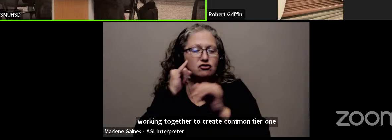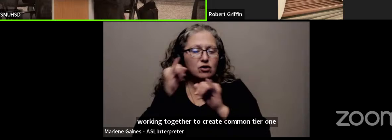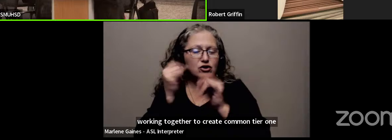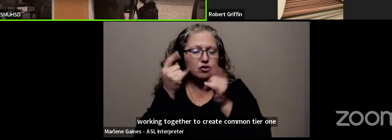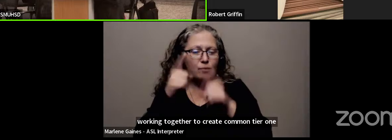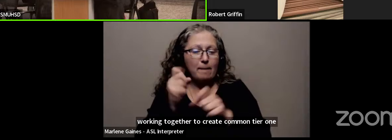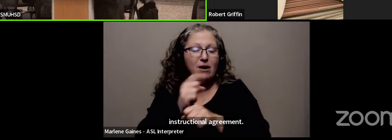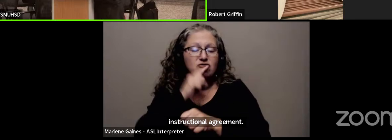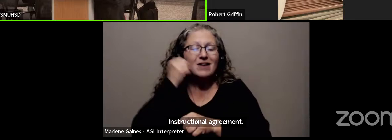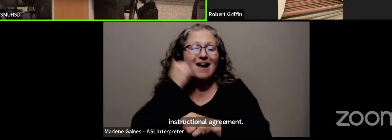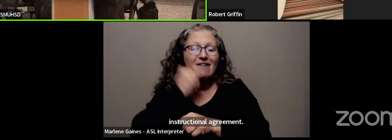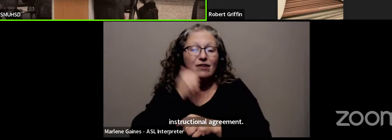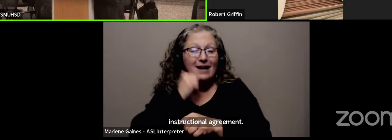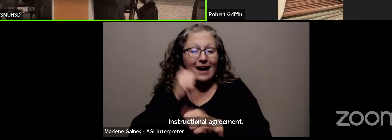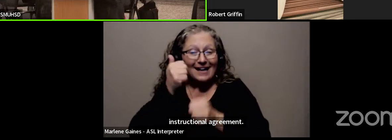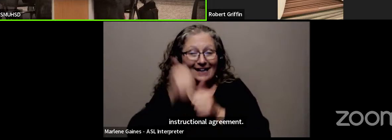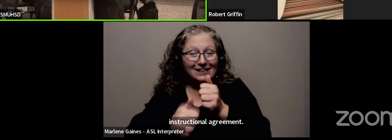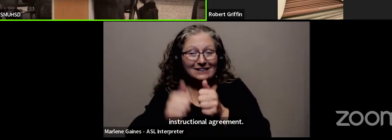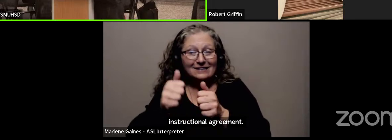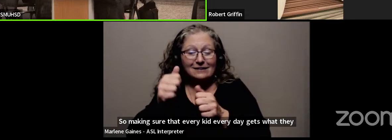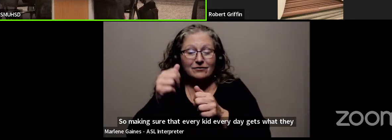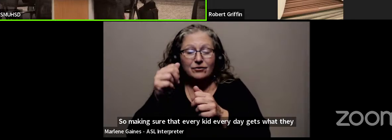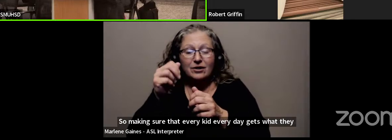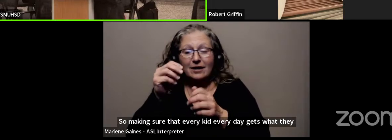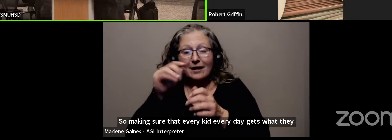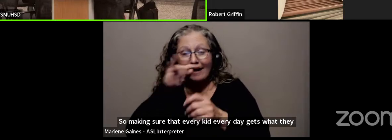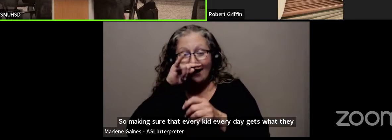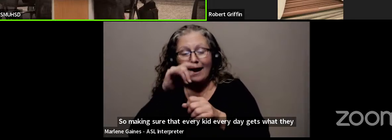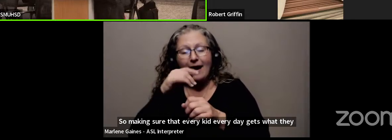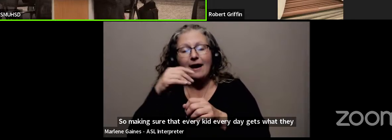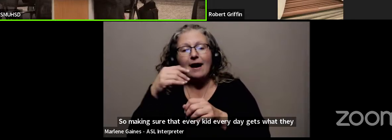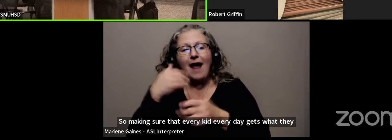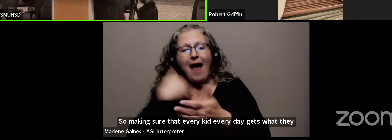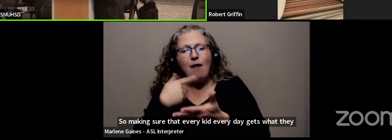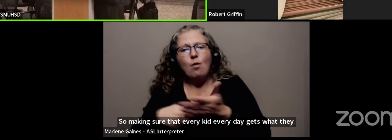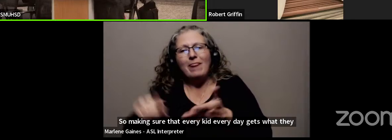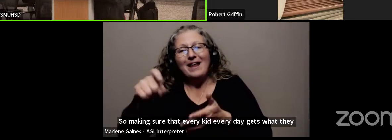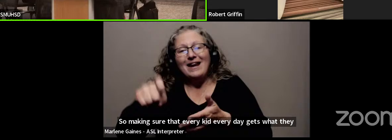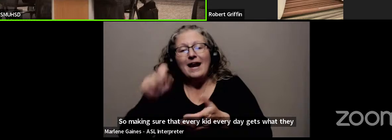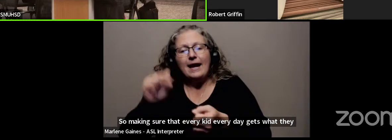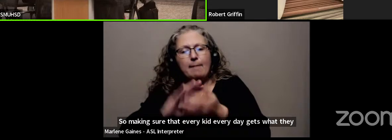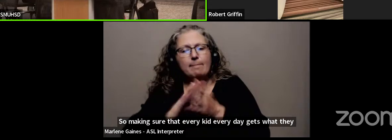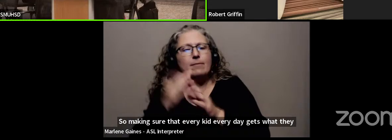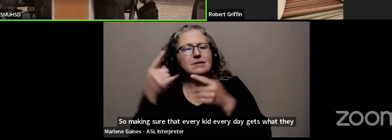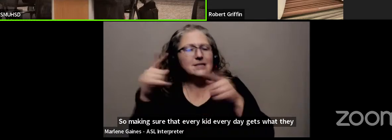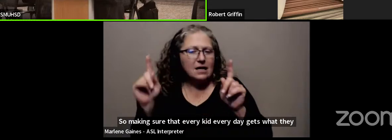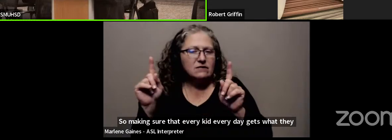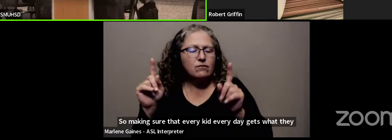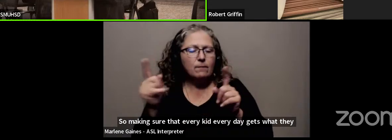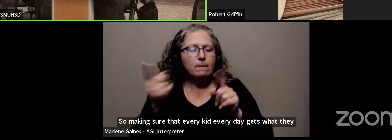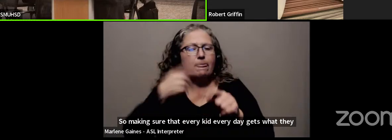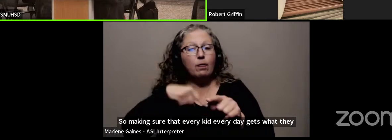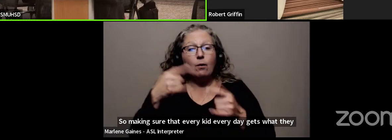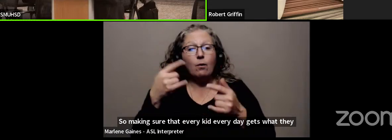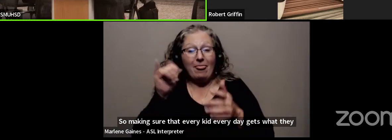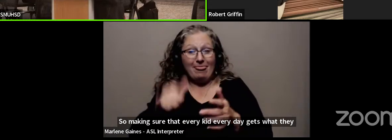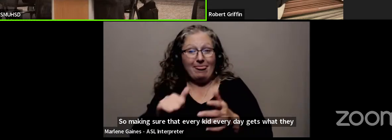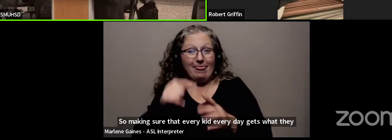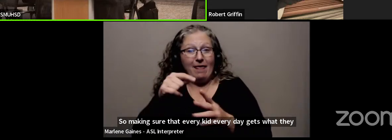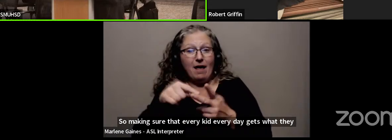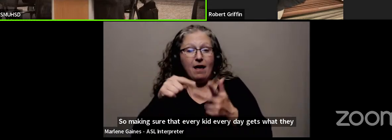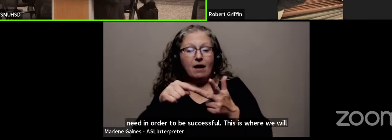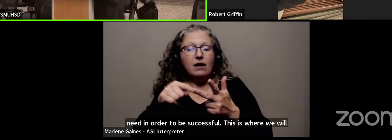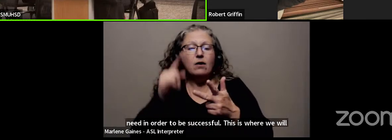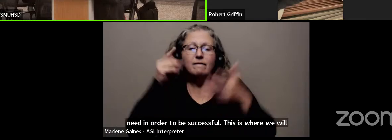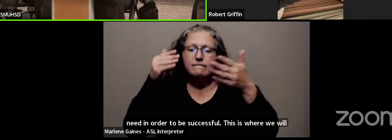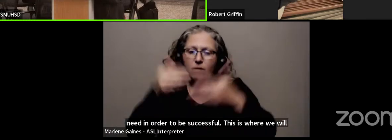day gets what they need in order to be successful. This is where we will be focusing a lot of our